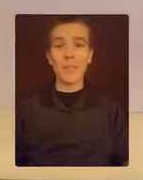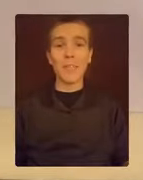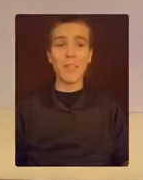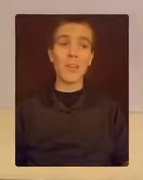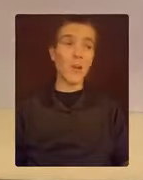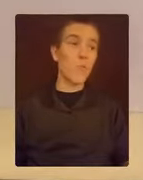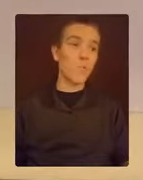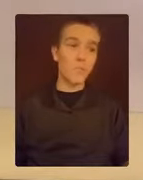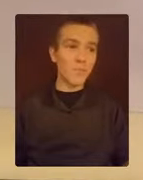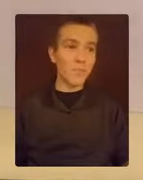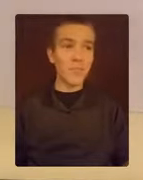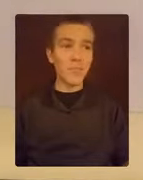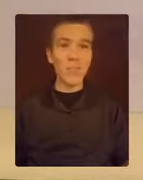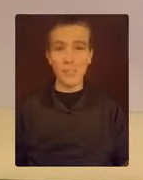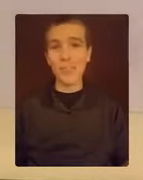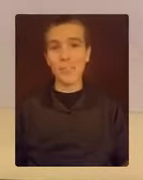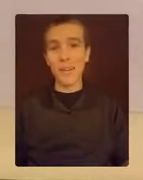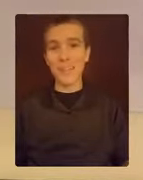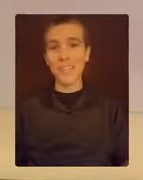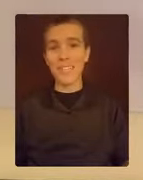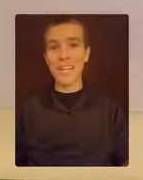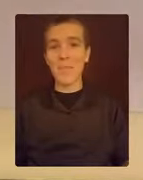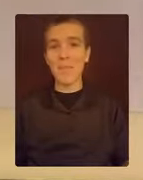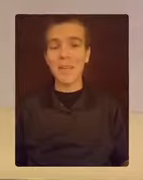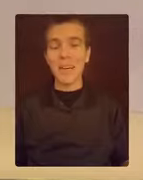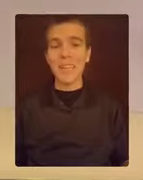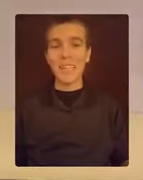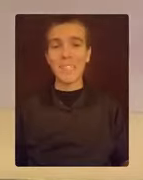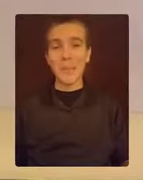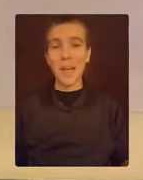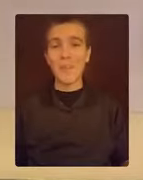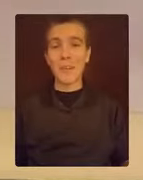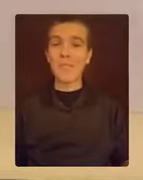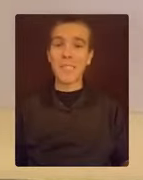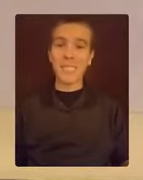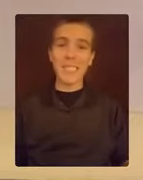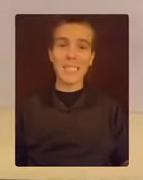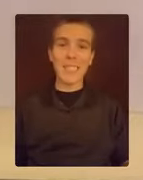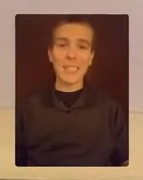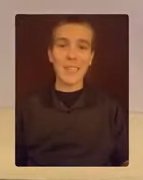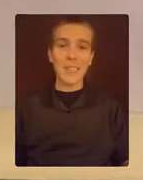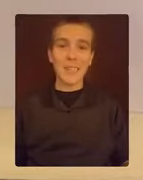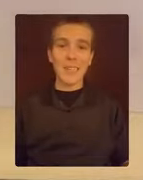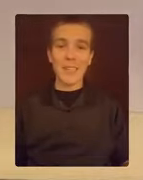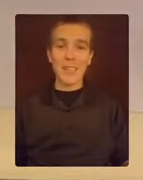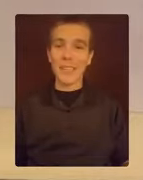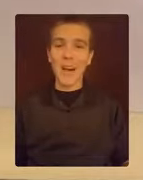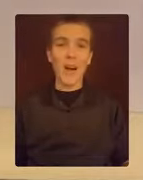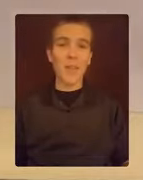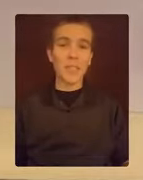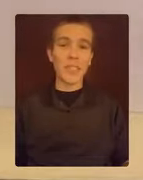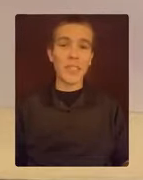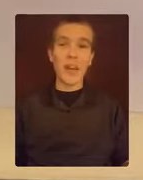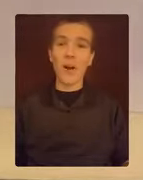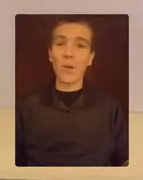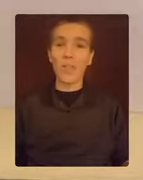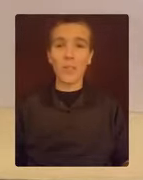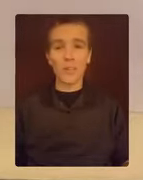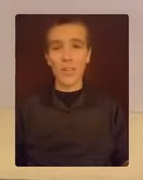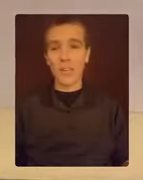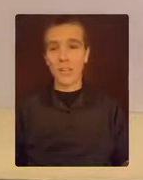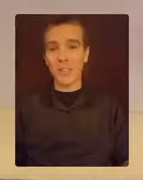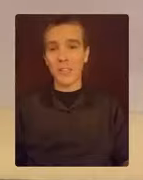mountain, just know there's another mountain to climb. So life comes in seasons. It's not the sun's not